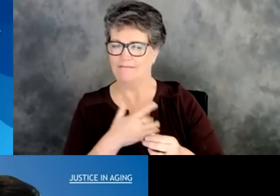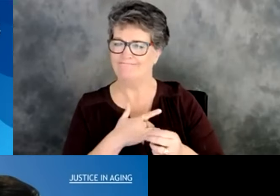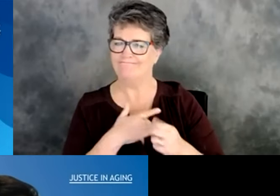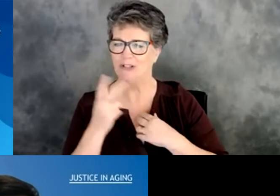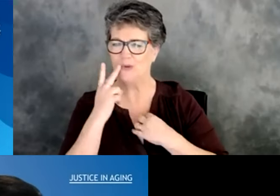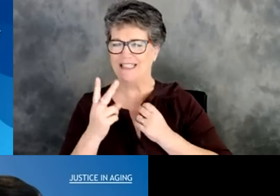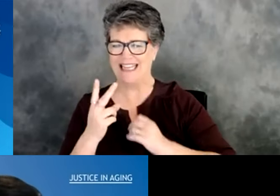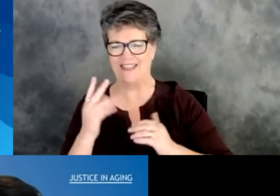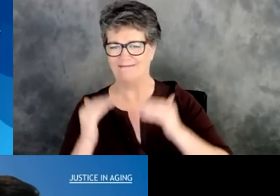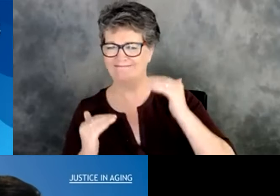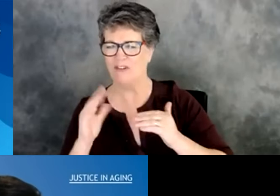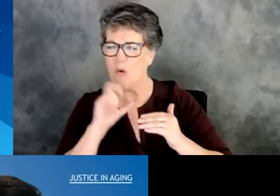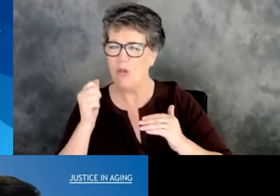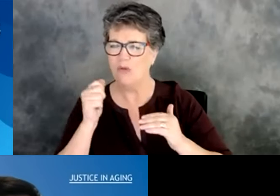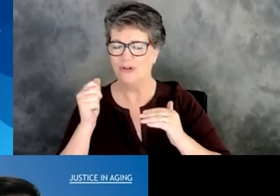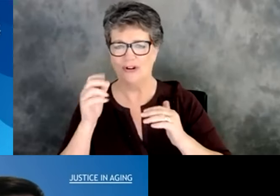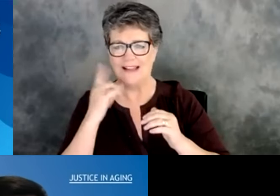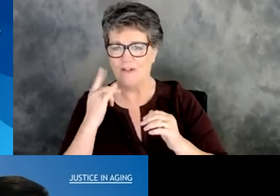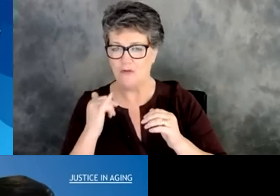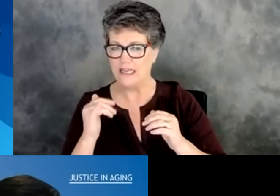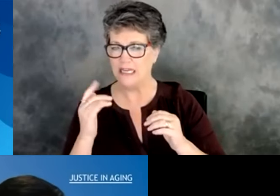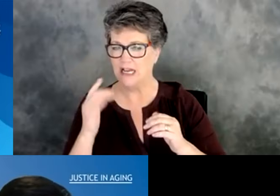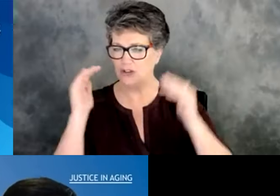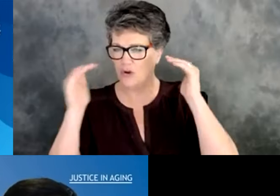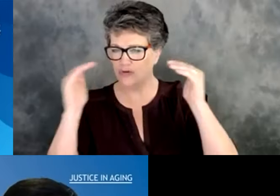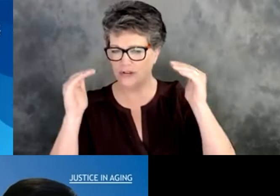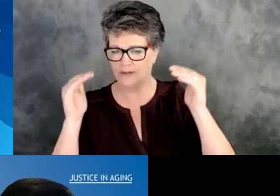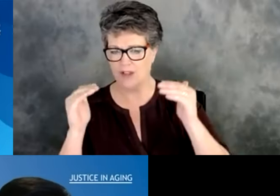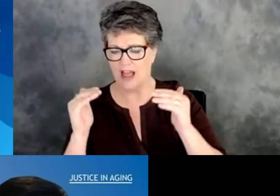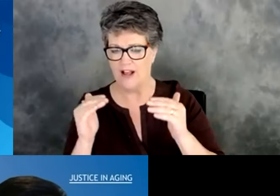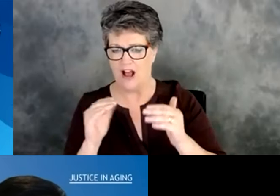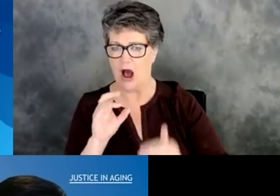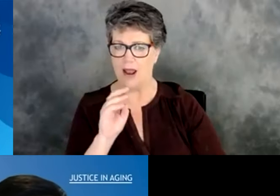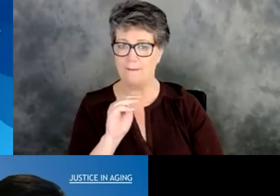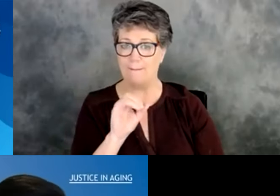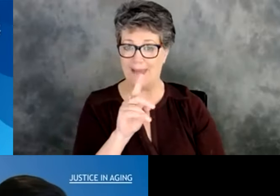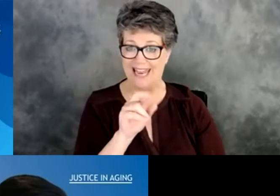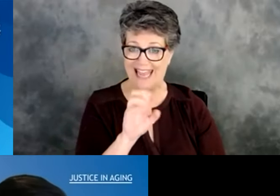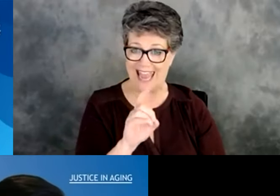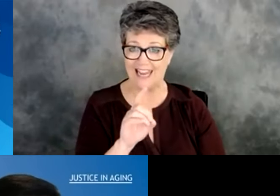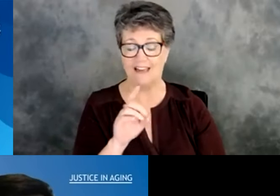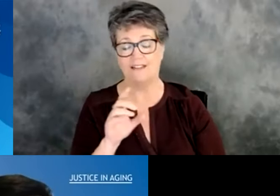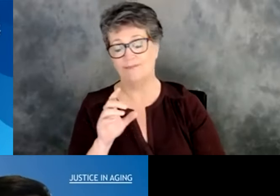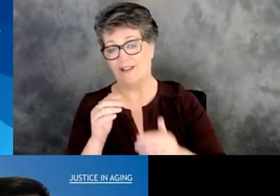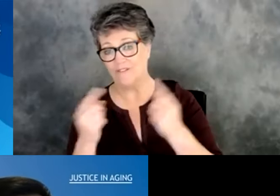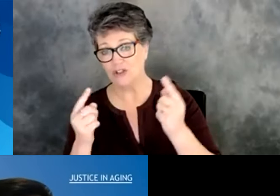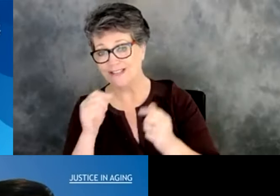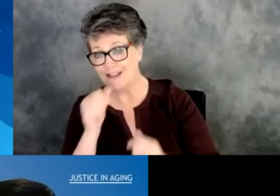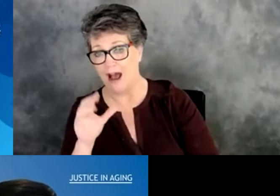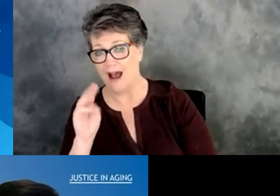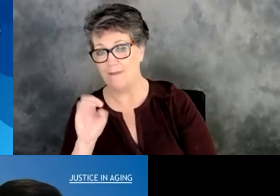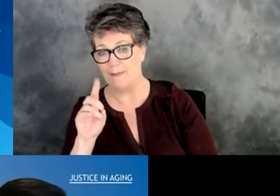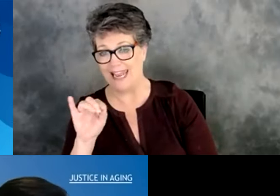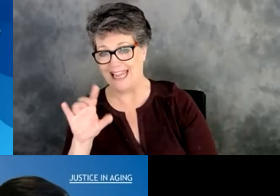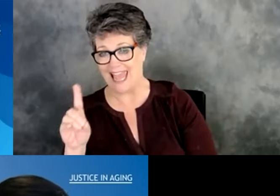the disparity for older adults, older Californians on Medicaid versus not on Medicaid is at least a little bit lower than some other populations,